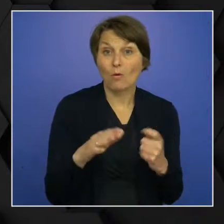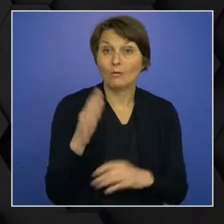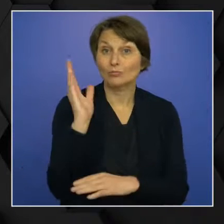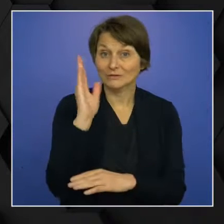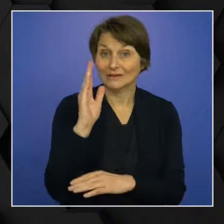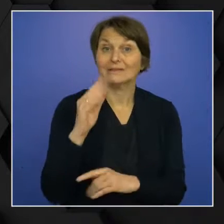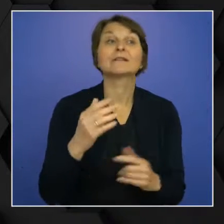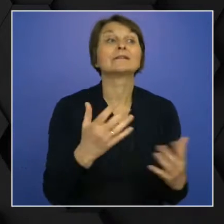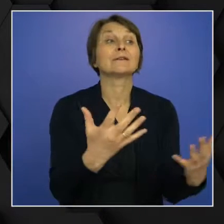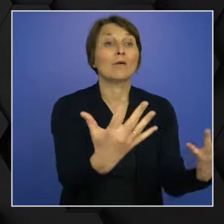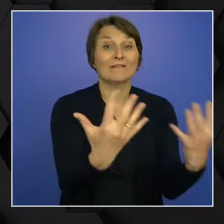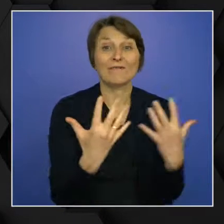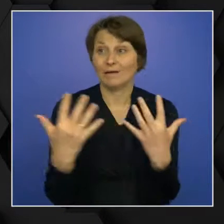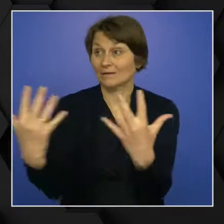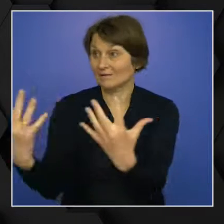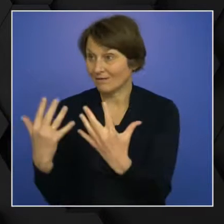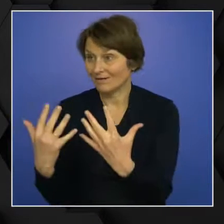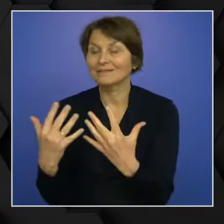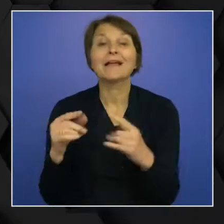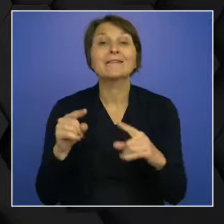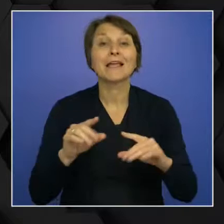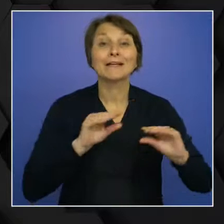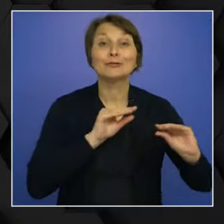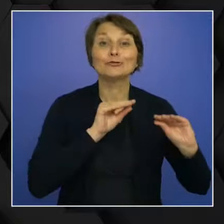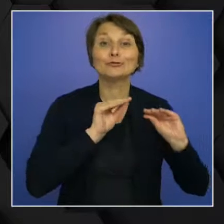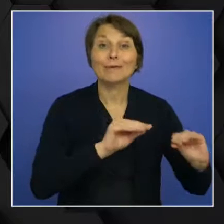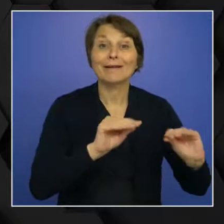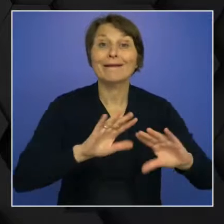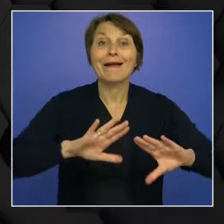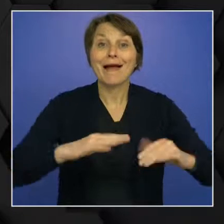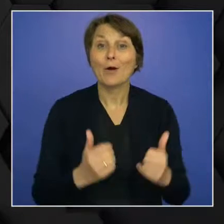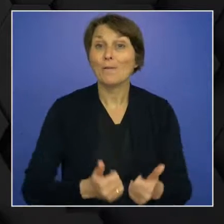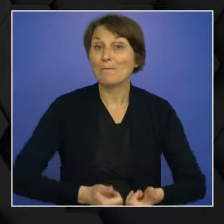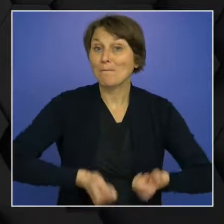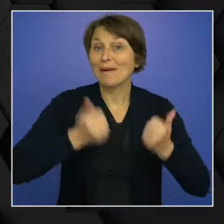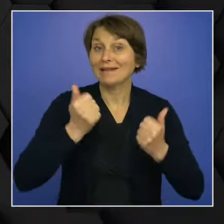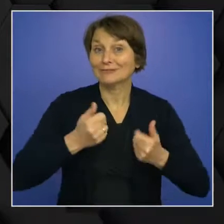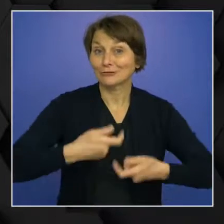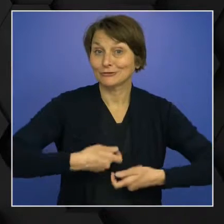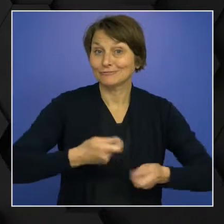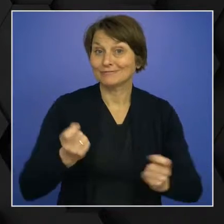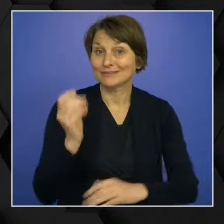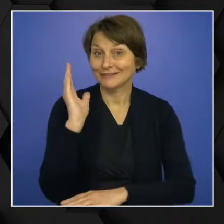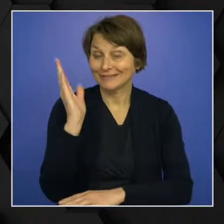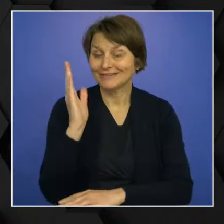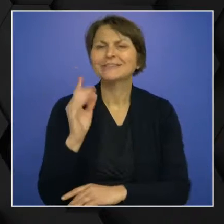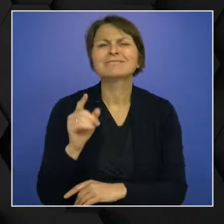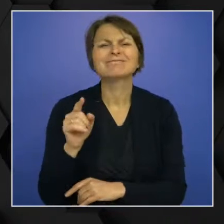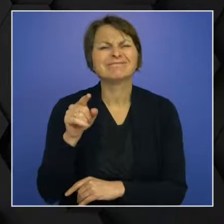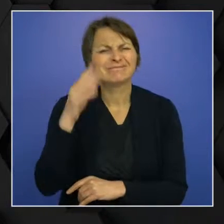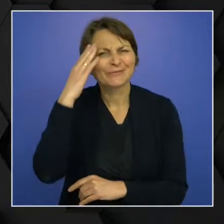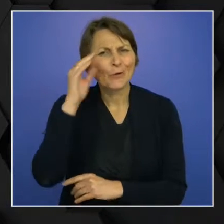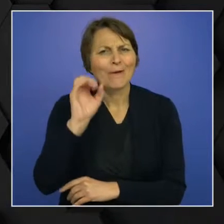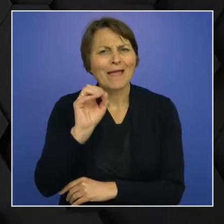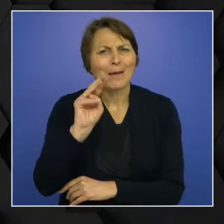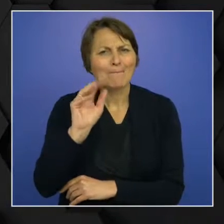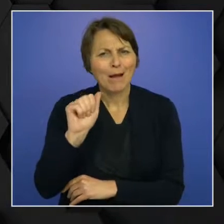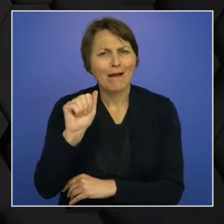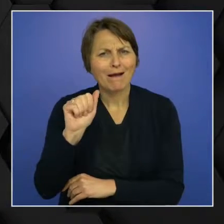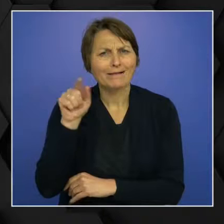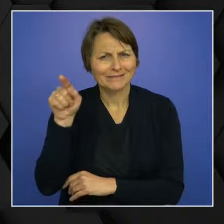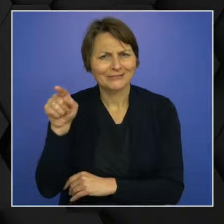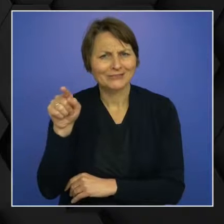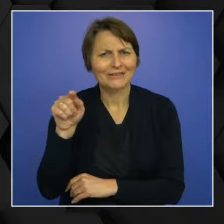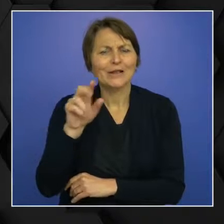and organized the speaker training. It was given by Emma Burstow. She works as a cloud advocate at